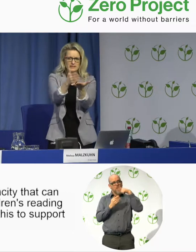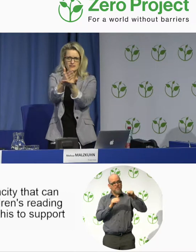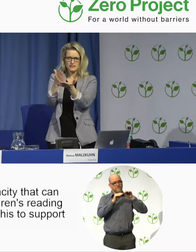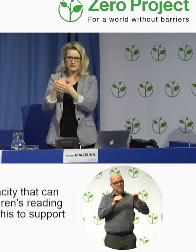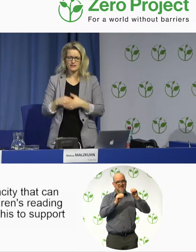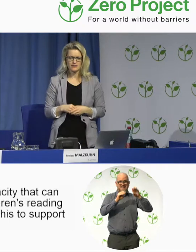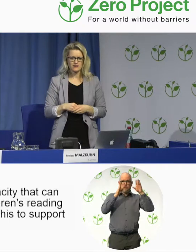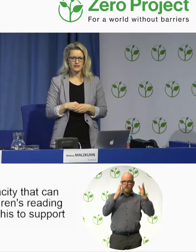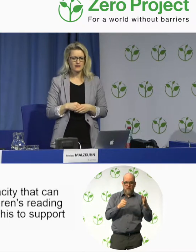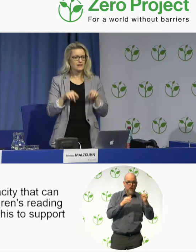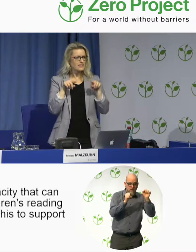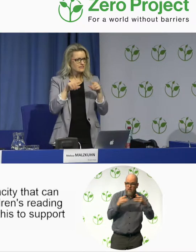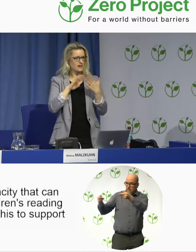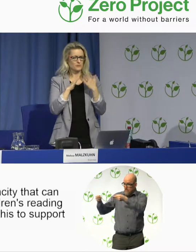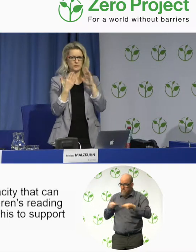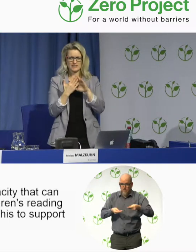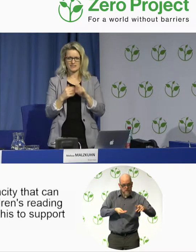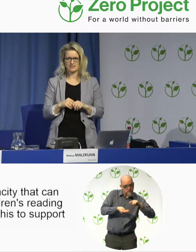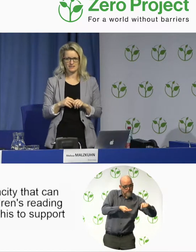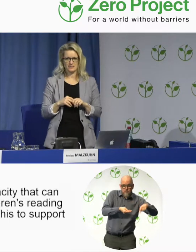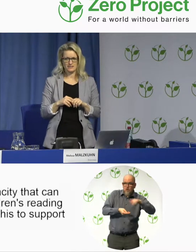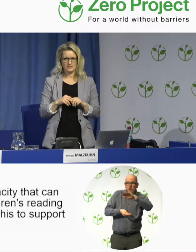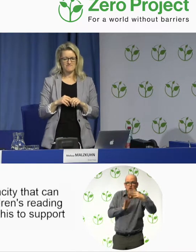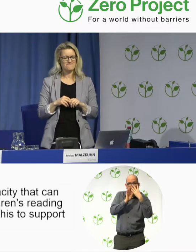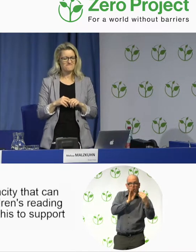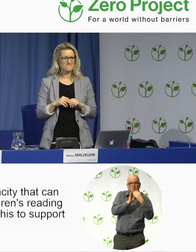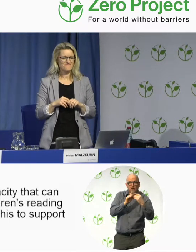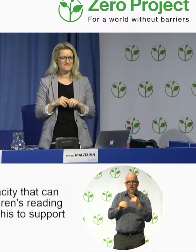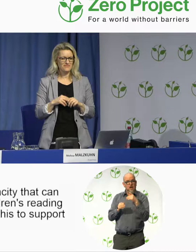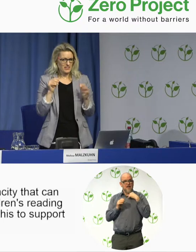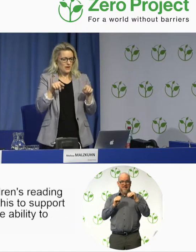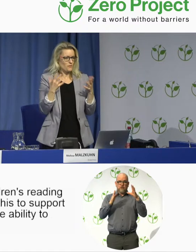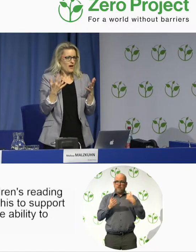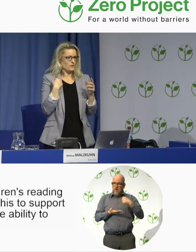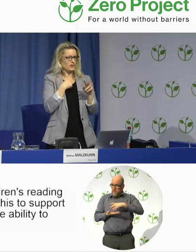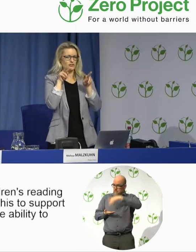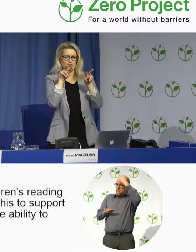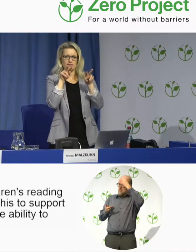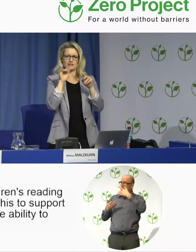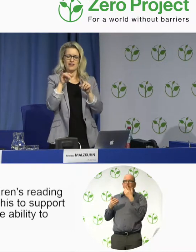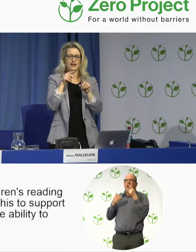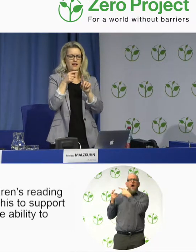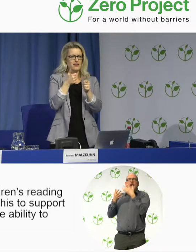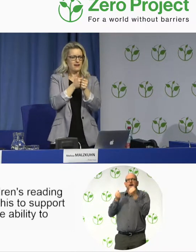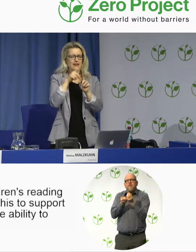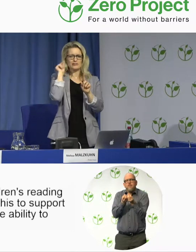bilingual classroom. So the storybook apps have the ability to support many aspects of our community.